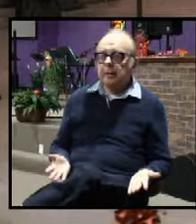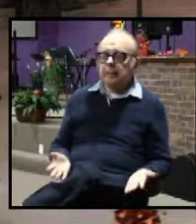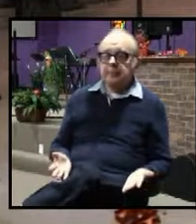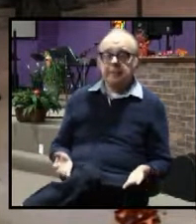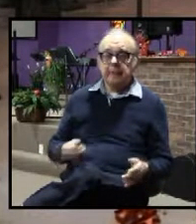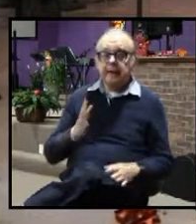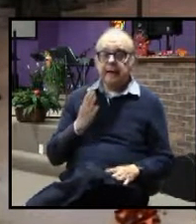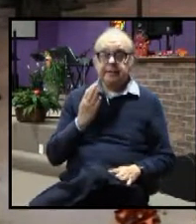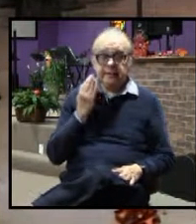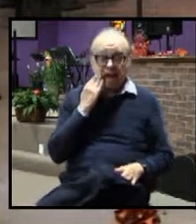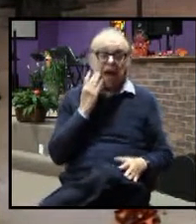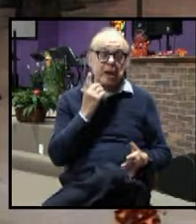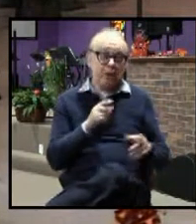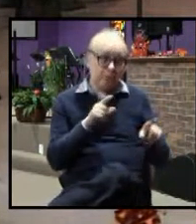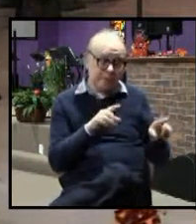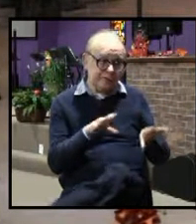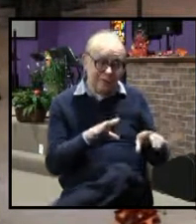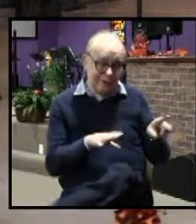I already know what you did.